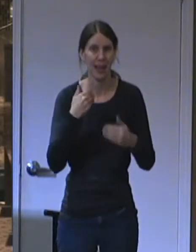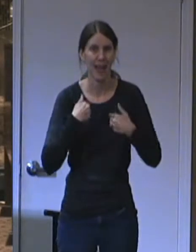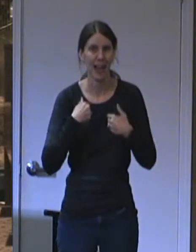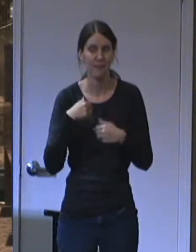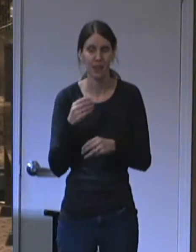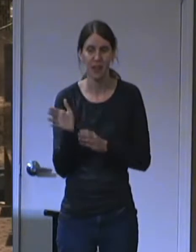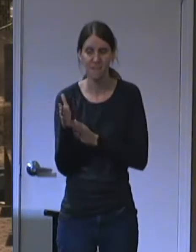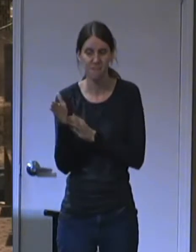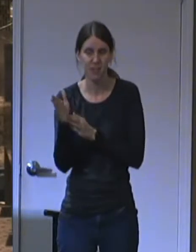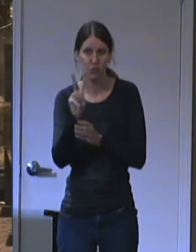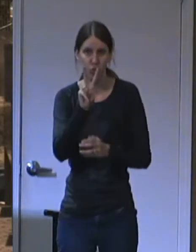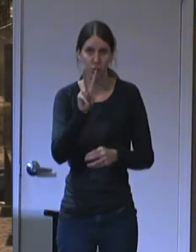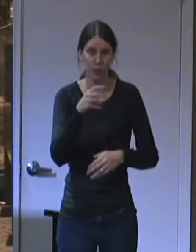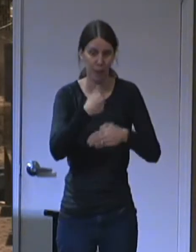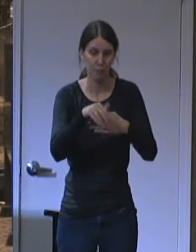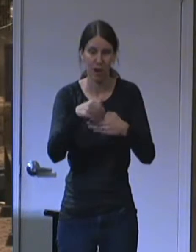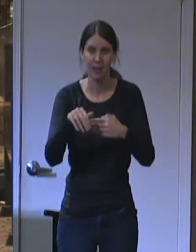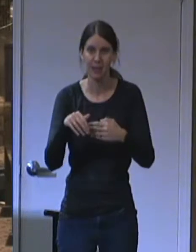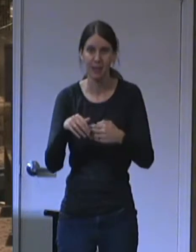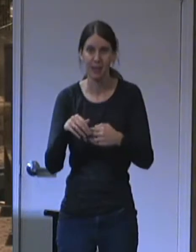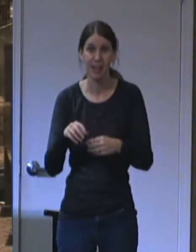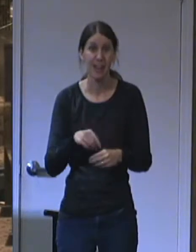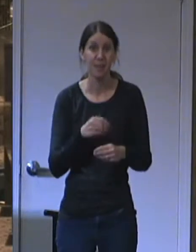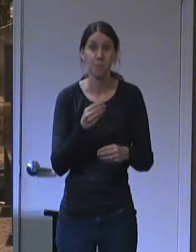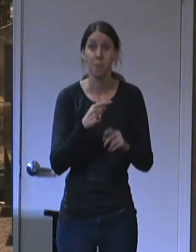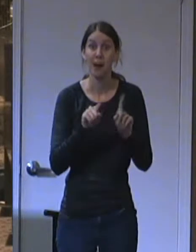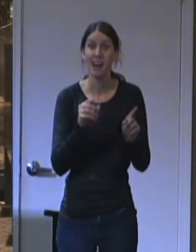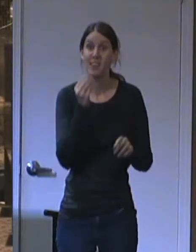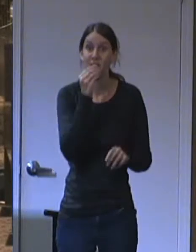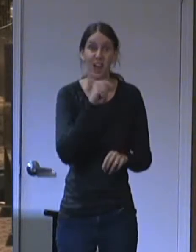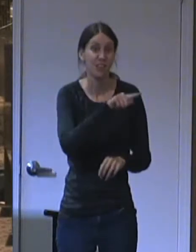And he fed them, and they had 12 baskets left over.